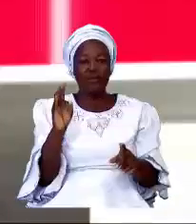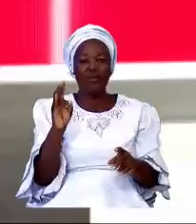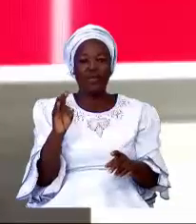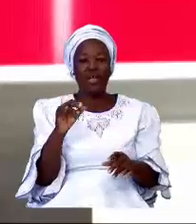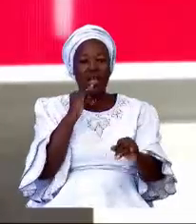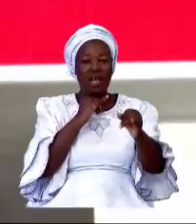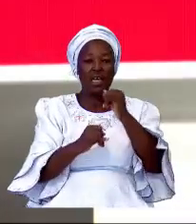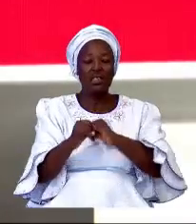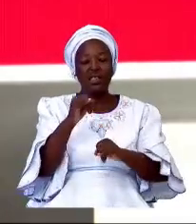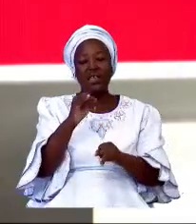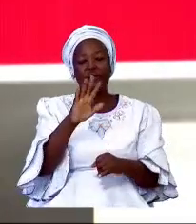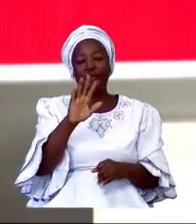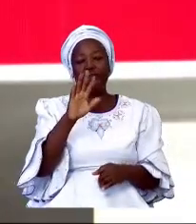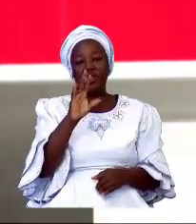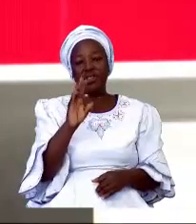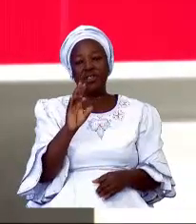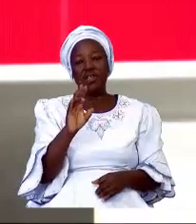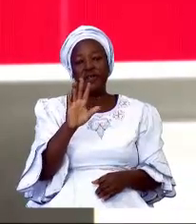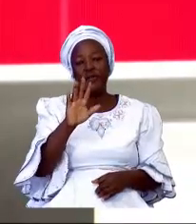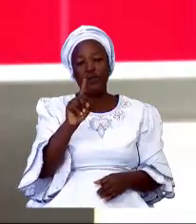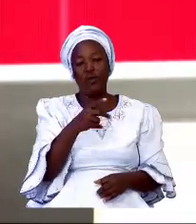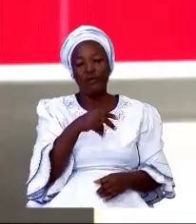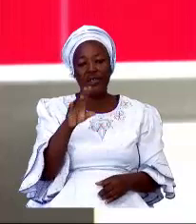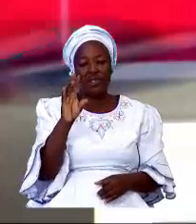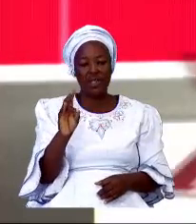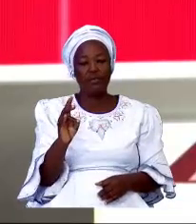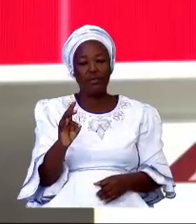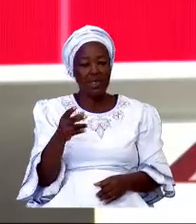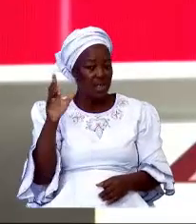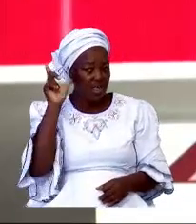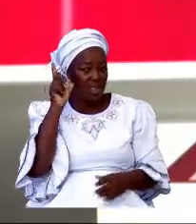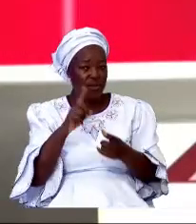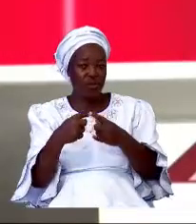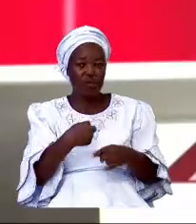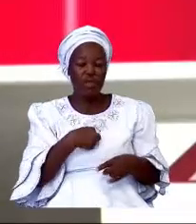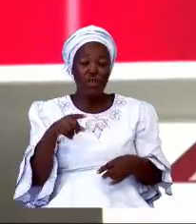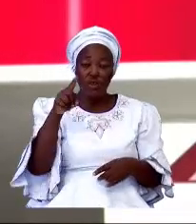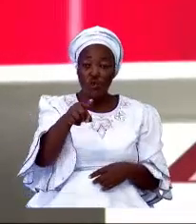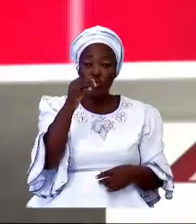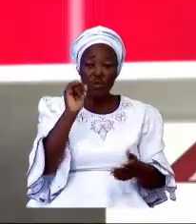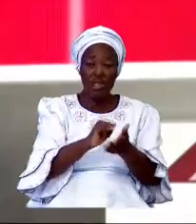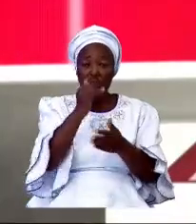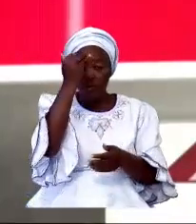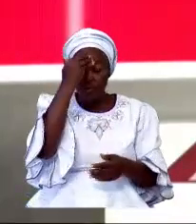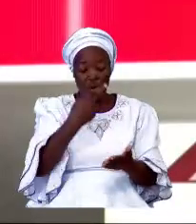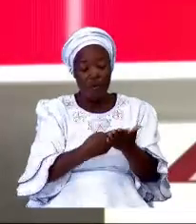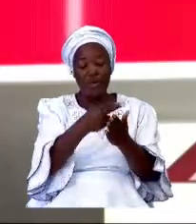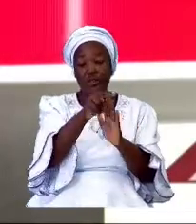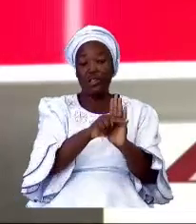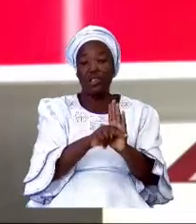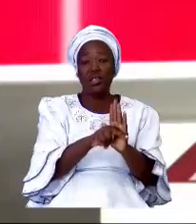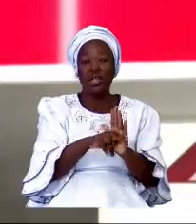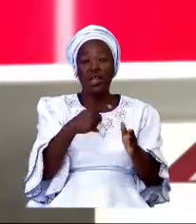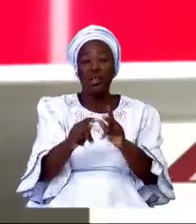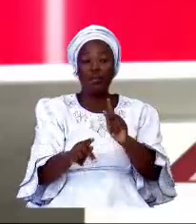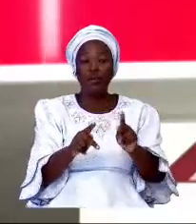51. And I'm reading from verse 7. Isaiah chapter 51, verse 7. Hearken unto me,